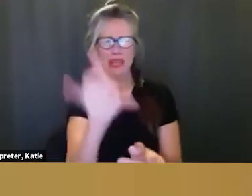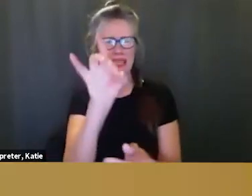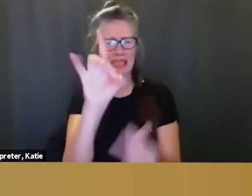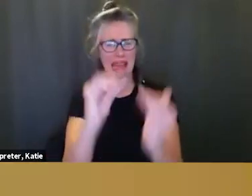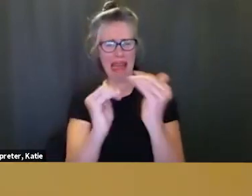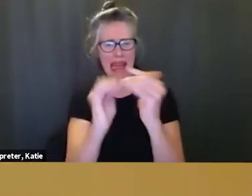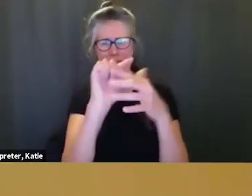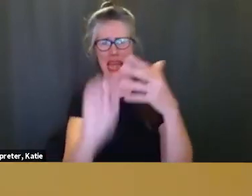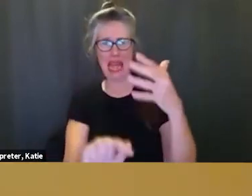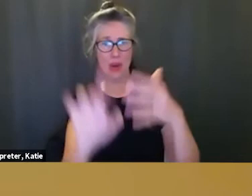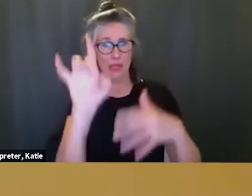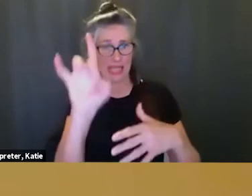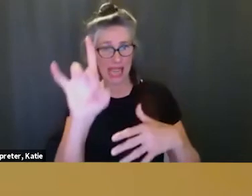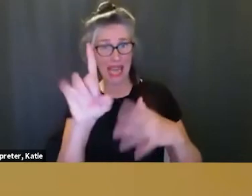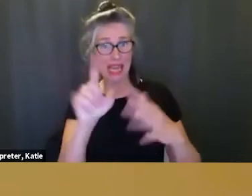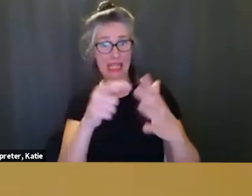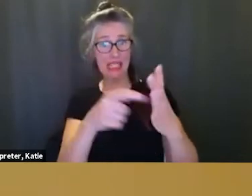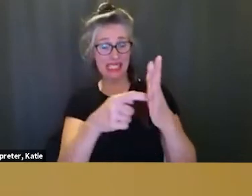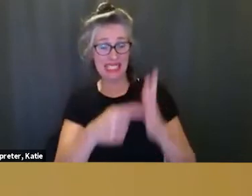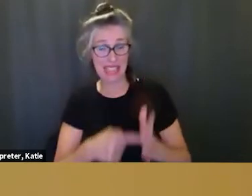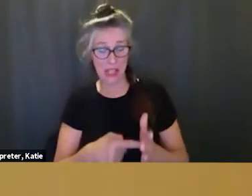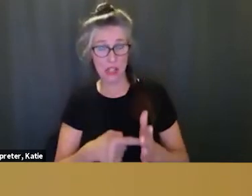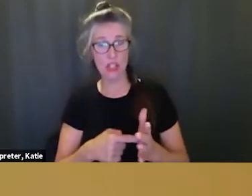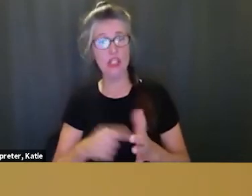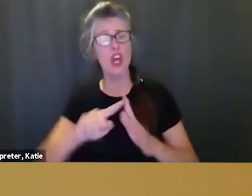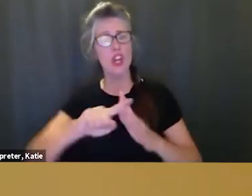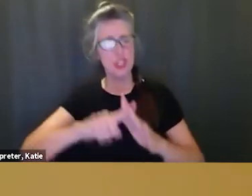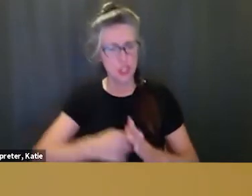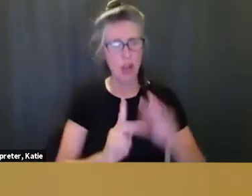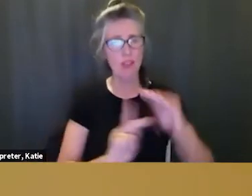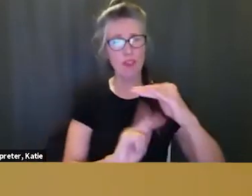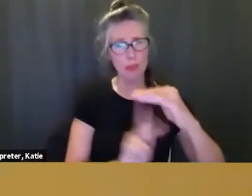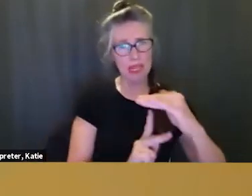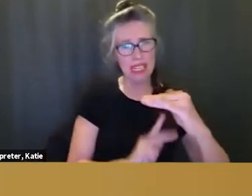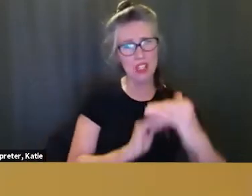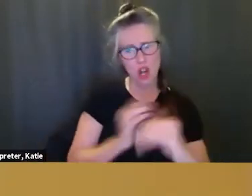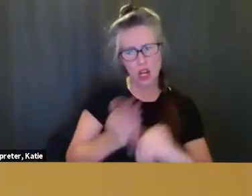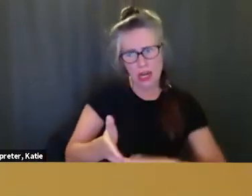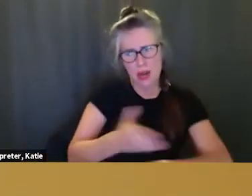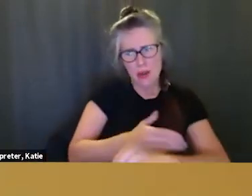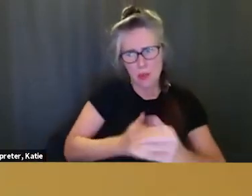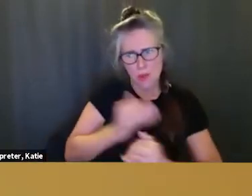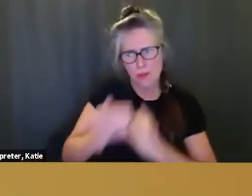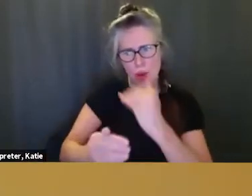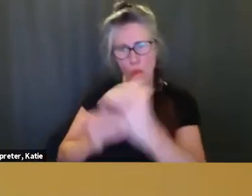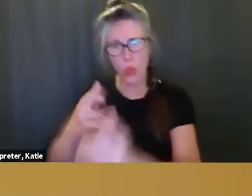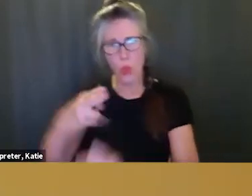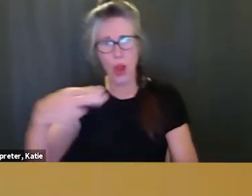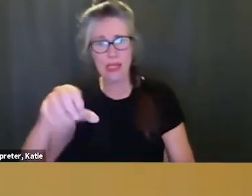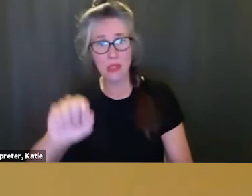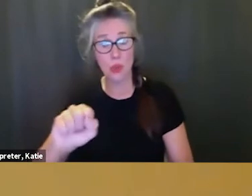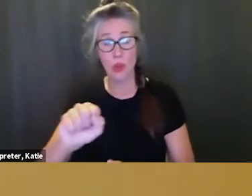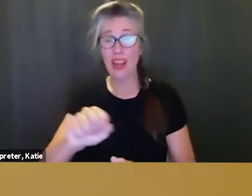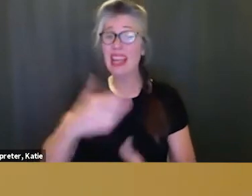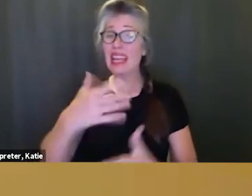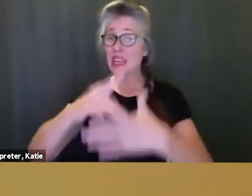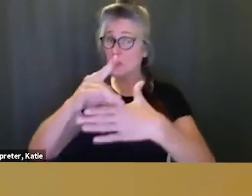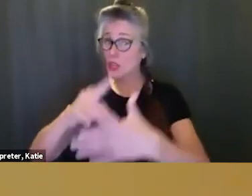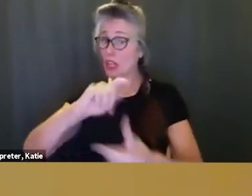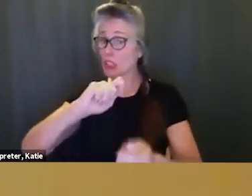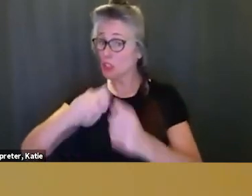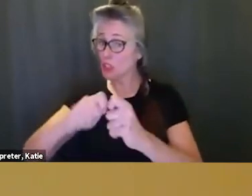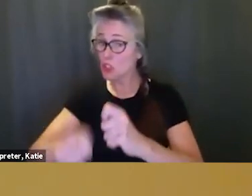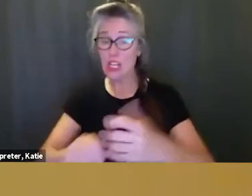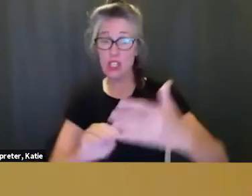Those 8 are woven from kindergarten all the way up through high school. While the content of math changes